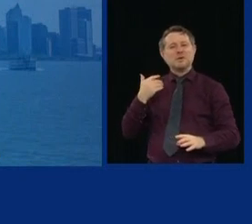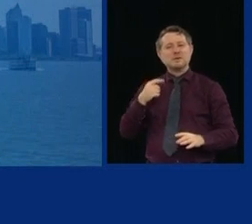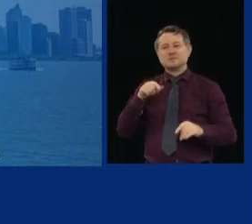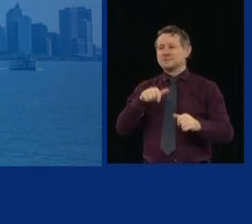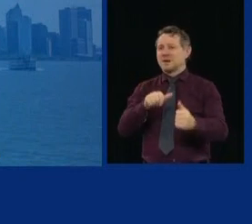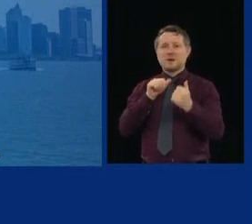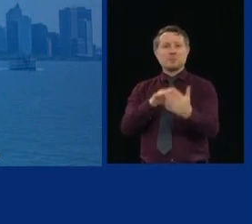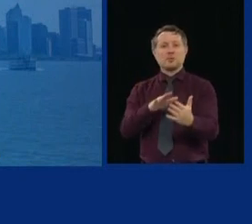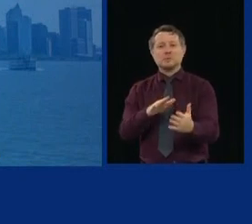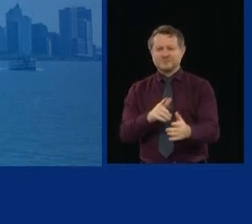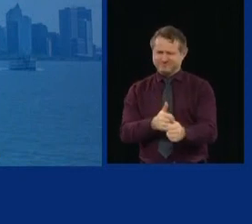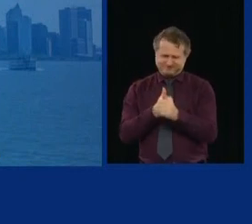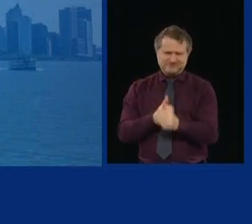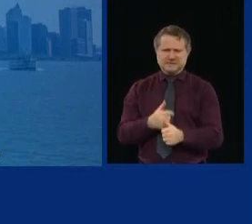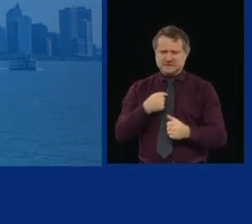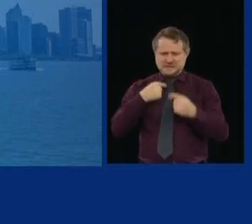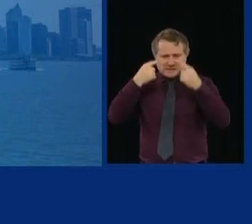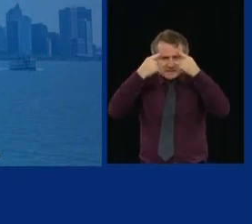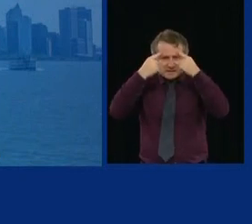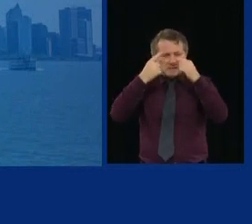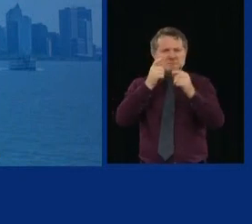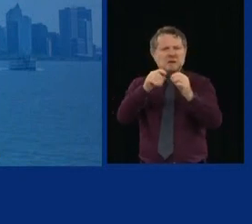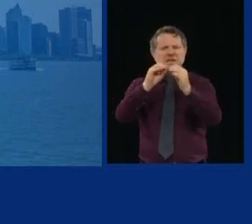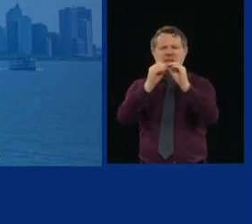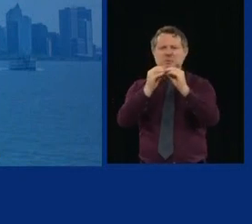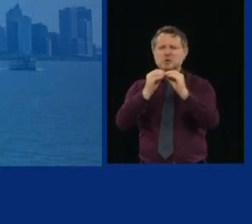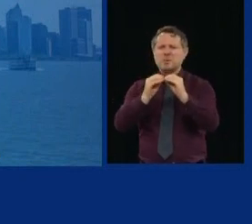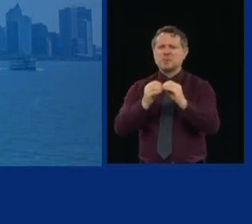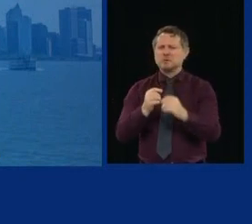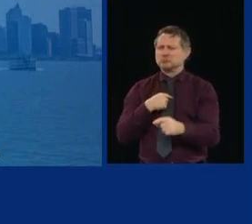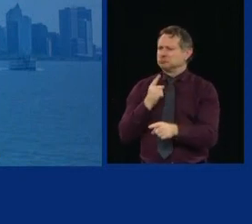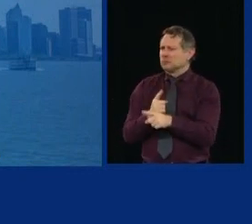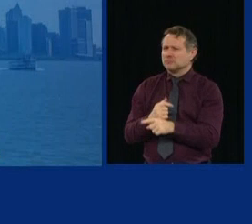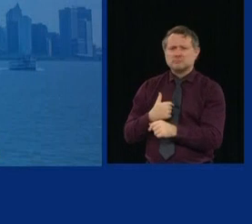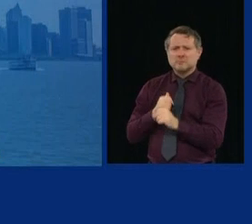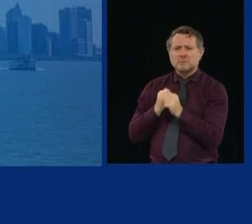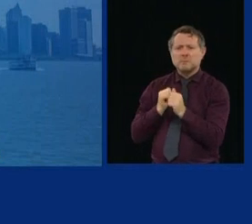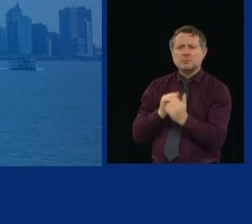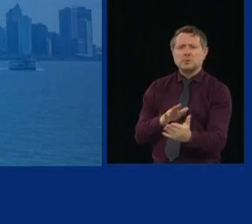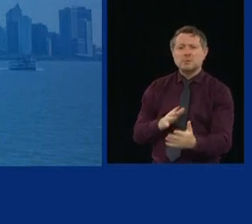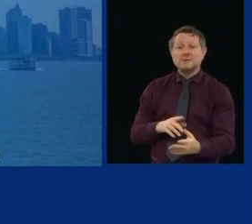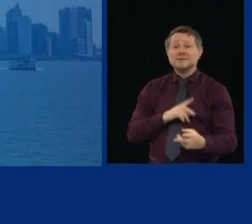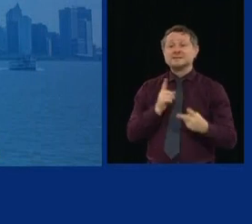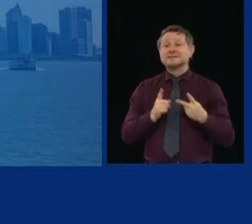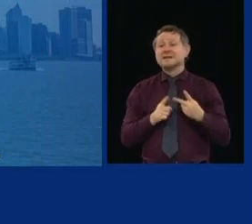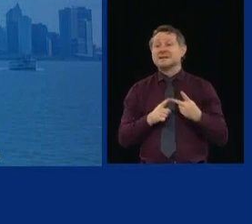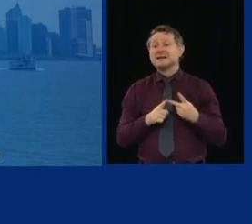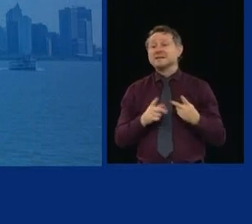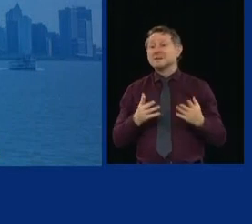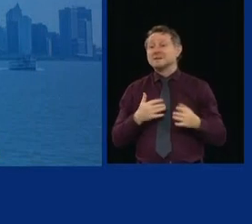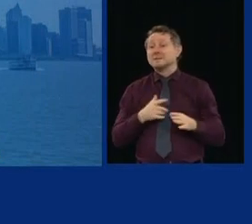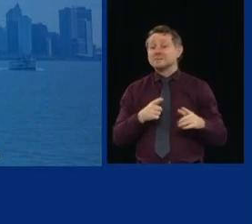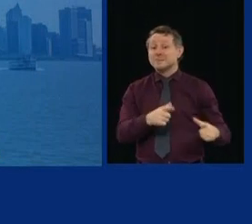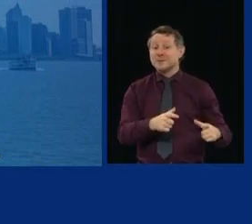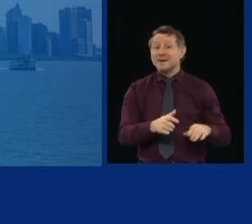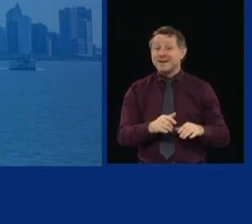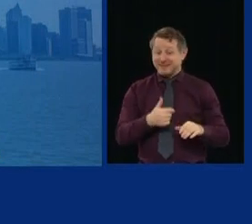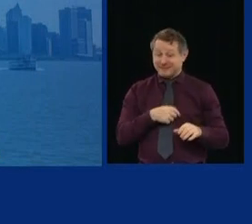That's right. Second stone is, now you start to reopen, do